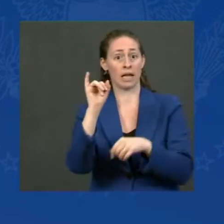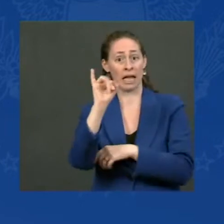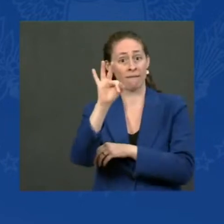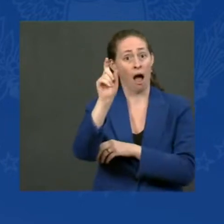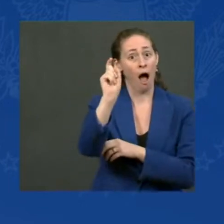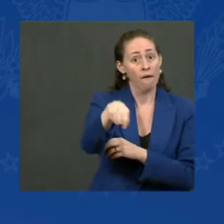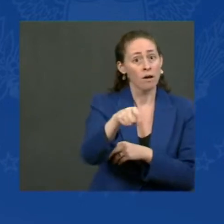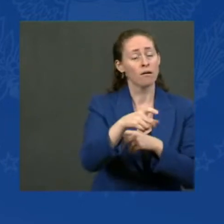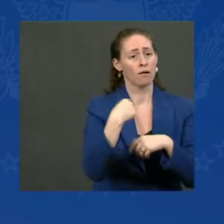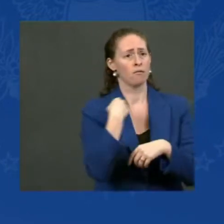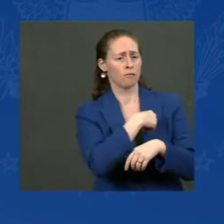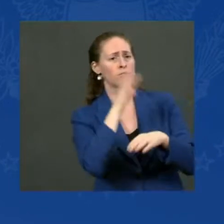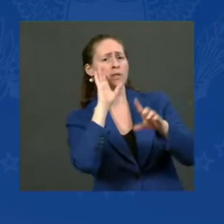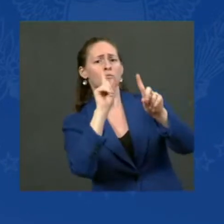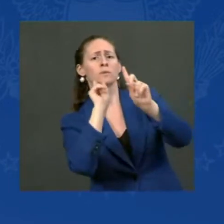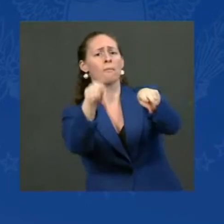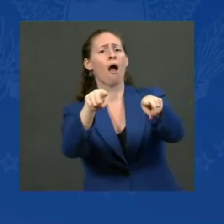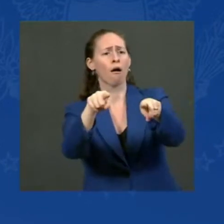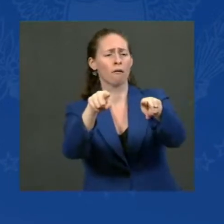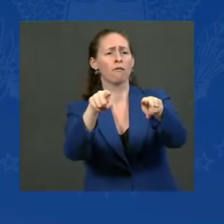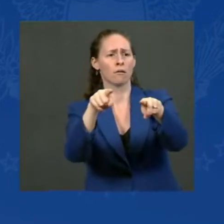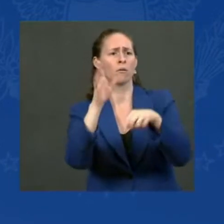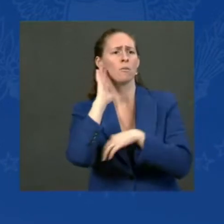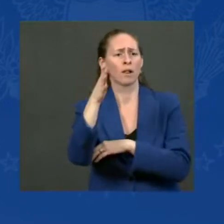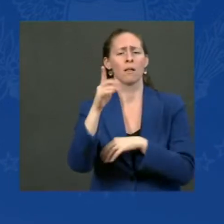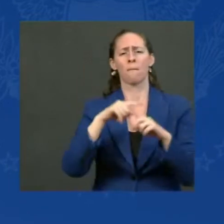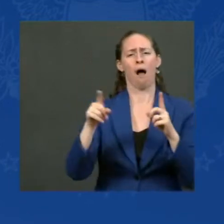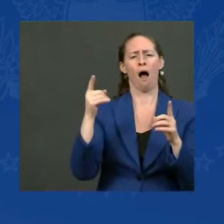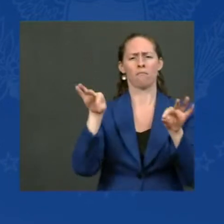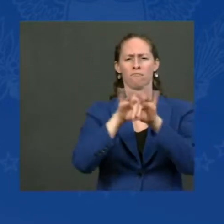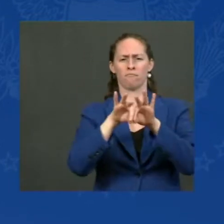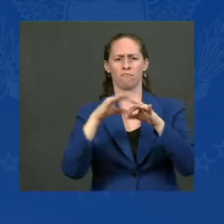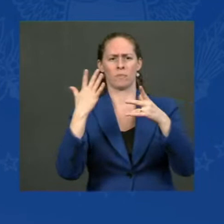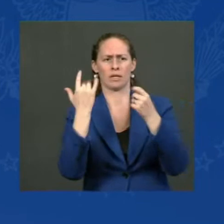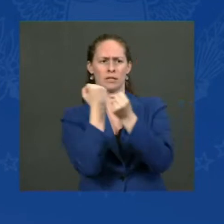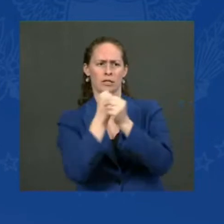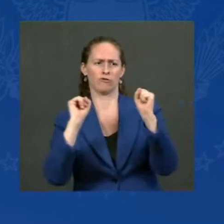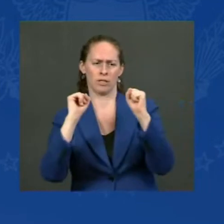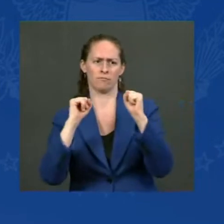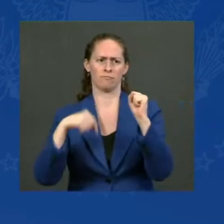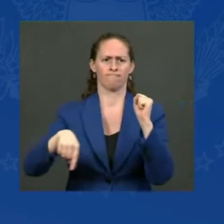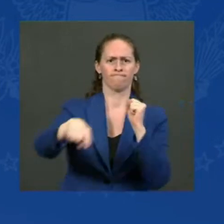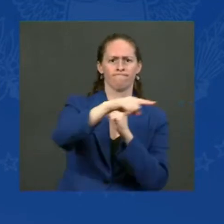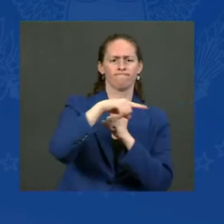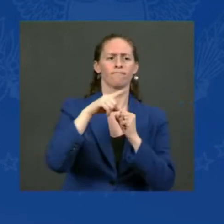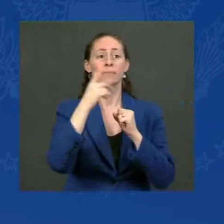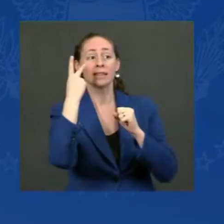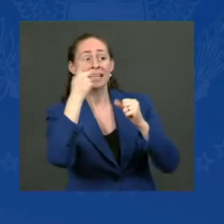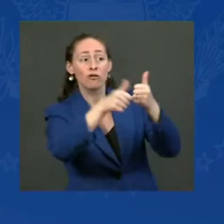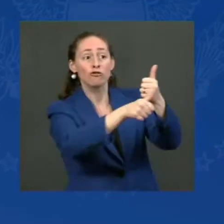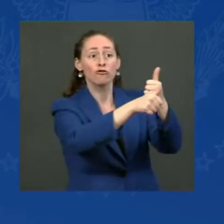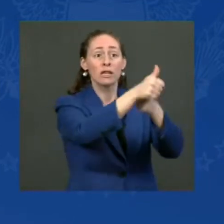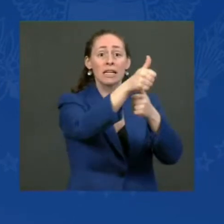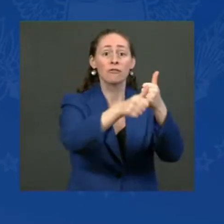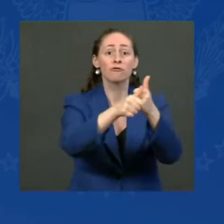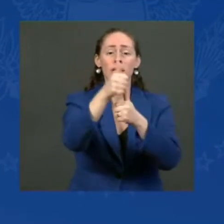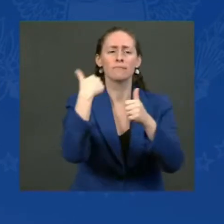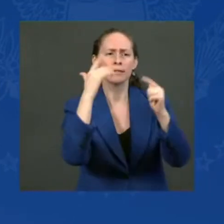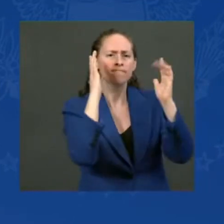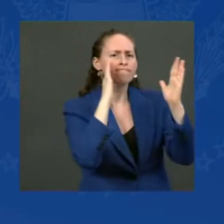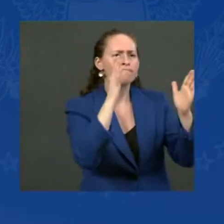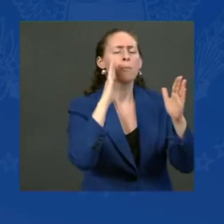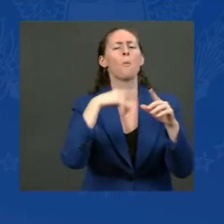to defend our vital U.S. national interest, including against ongoing and imminent threats. But the mission must be clear